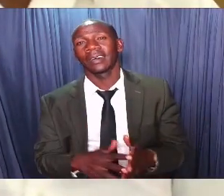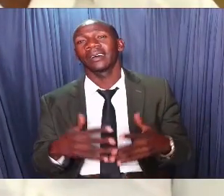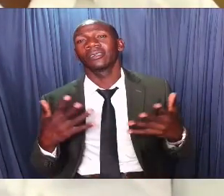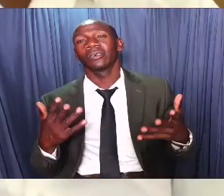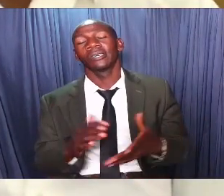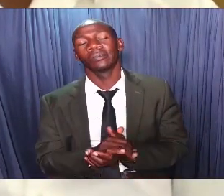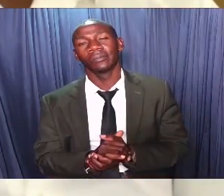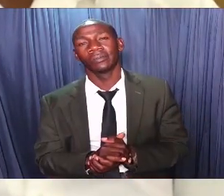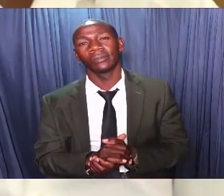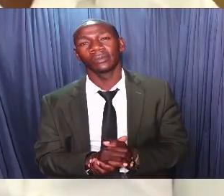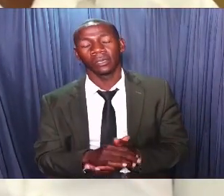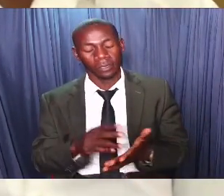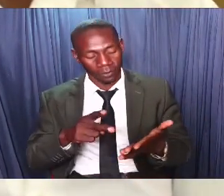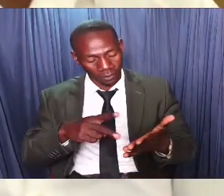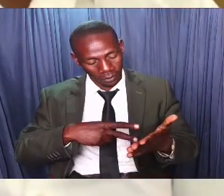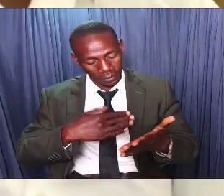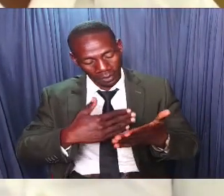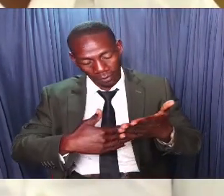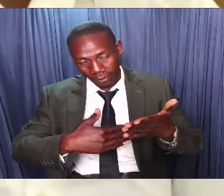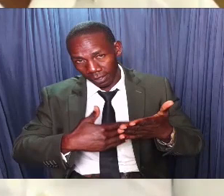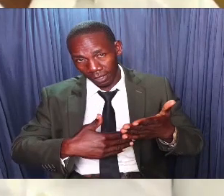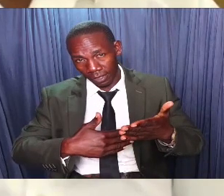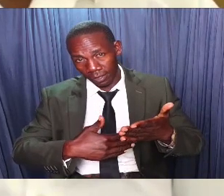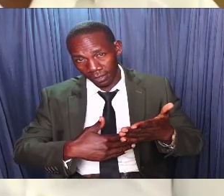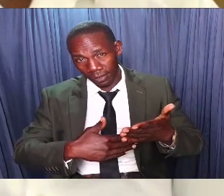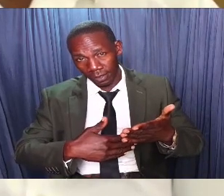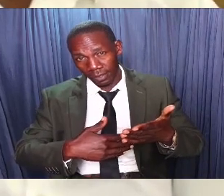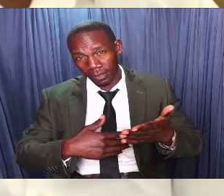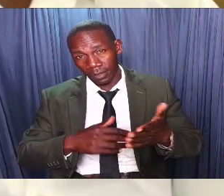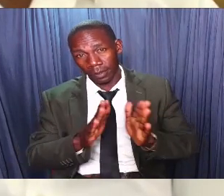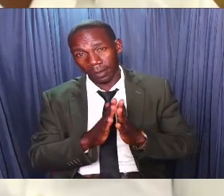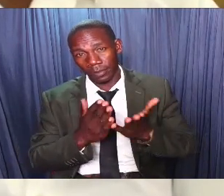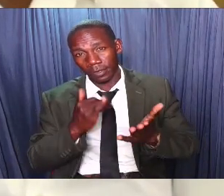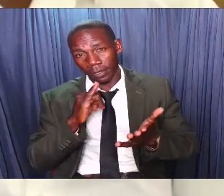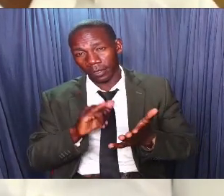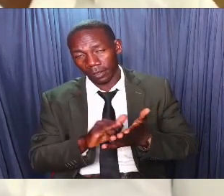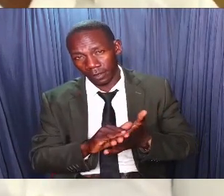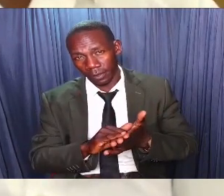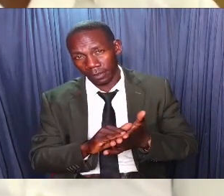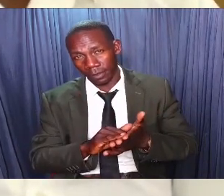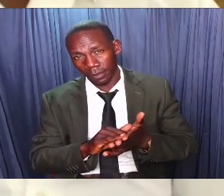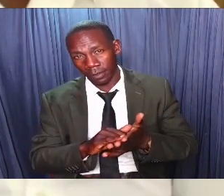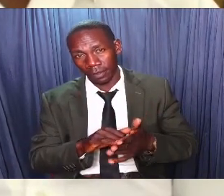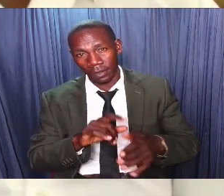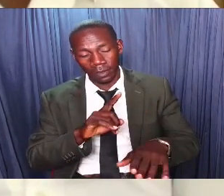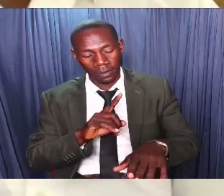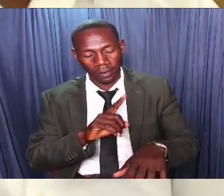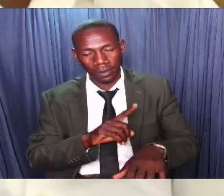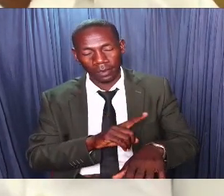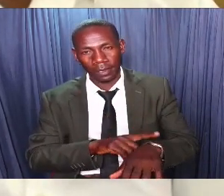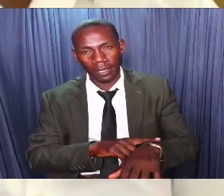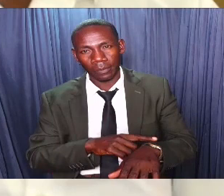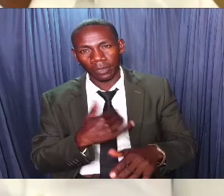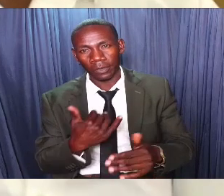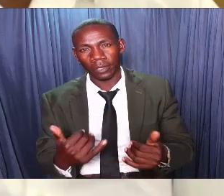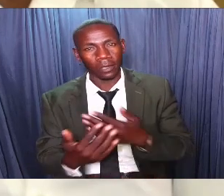Hallelujah. Hallelujah. When you read down there, the Bible says, wakati huyo mwana amekumbatiwa na